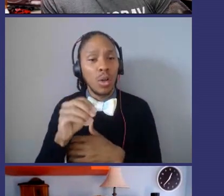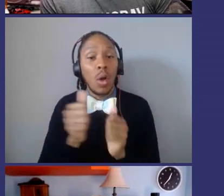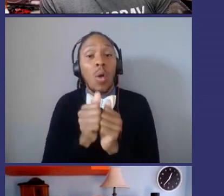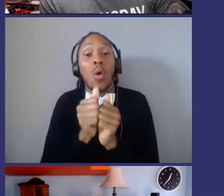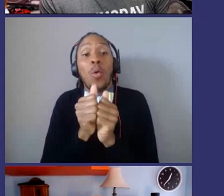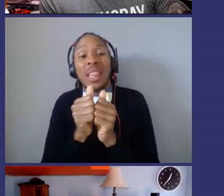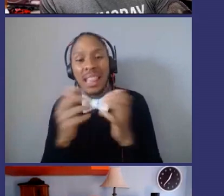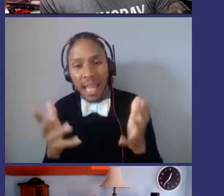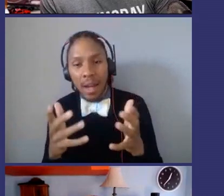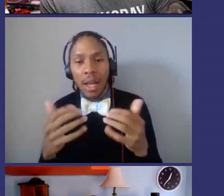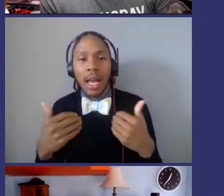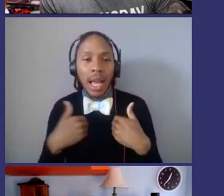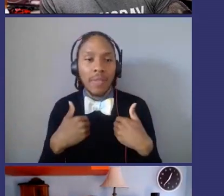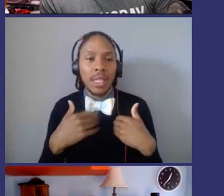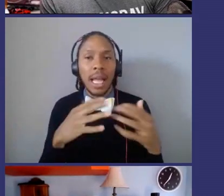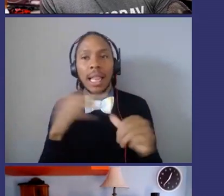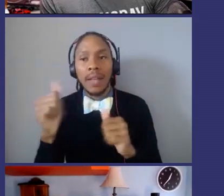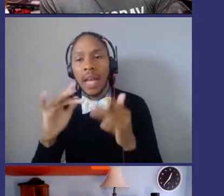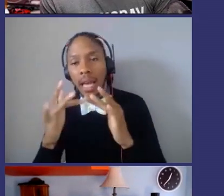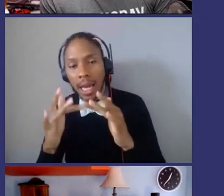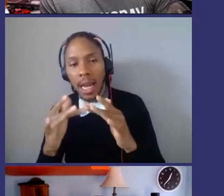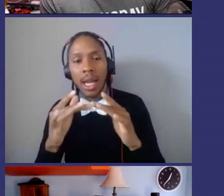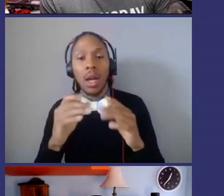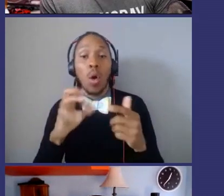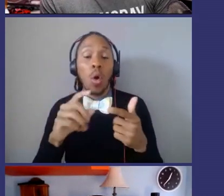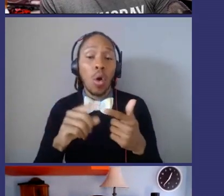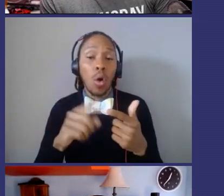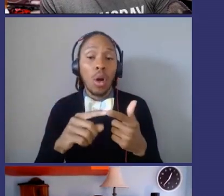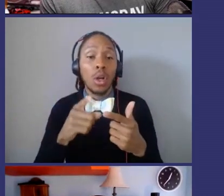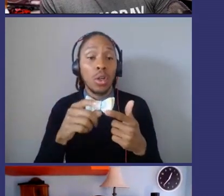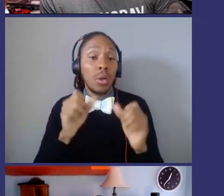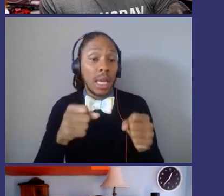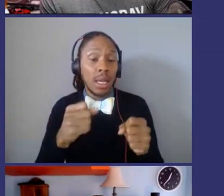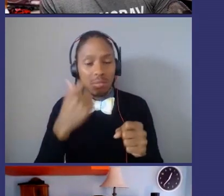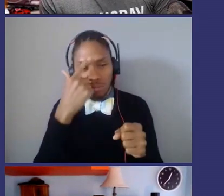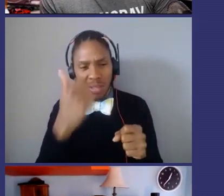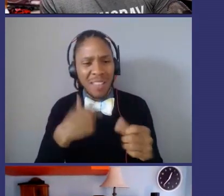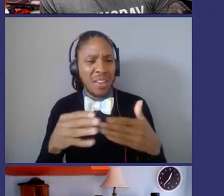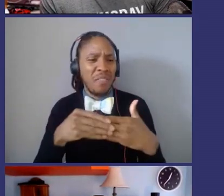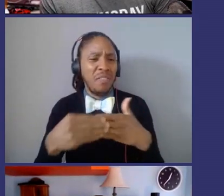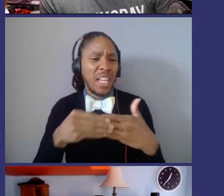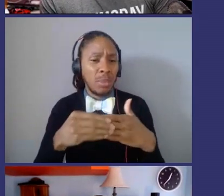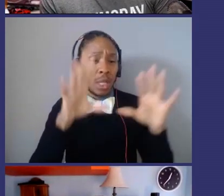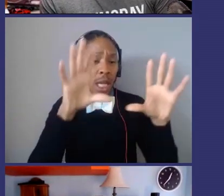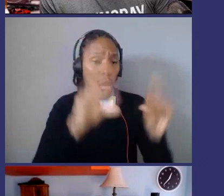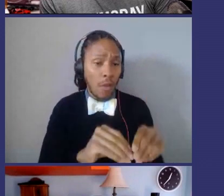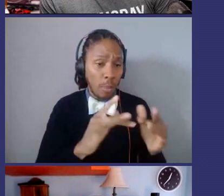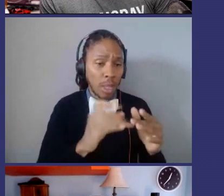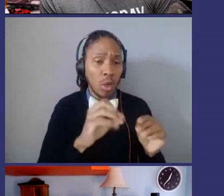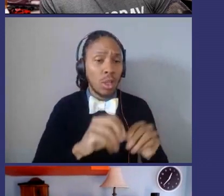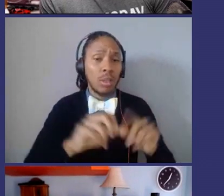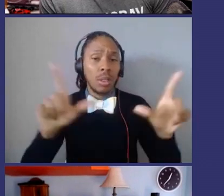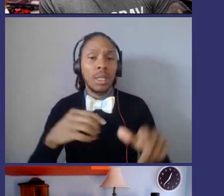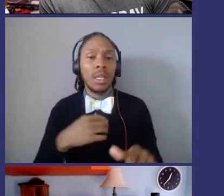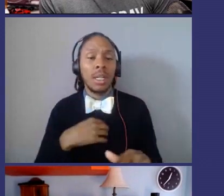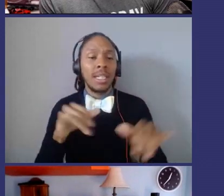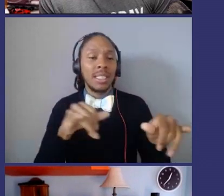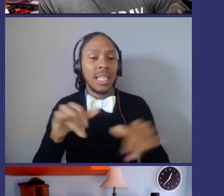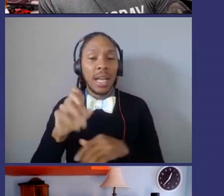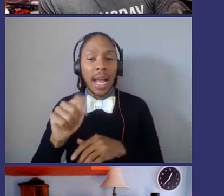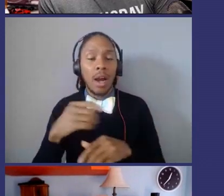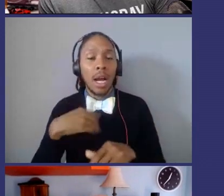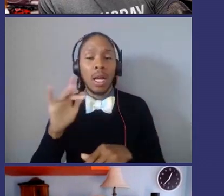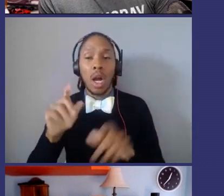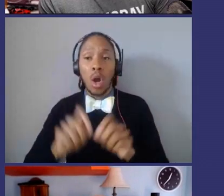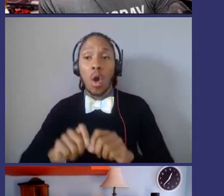having to leave your browser, or if you want to, you can do that as well. So it gives you a lot of flexibility there. But there's my standard out. I could open that up and